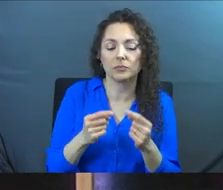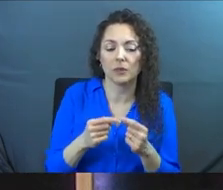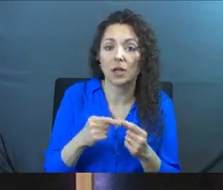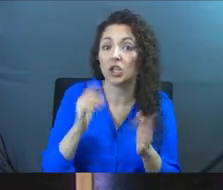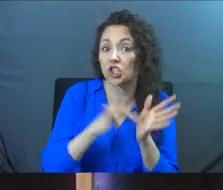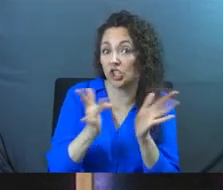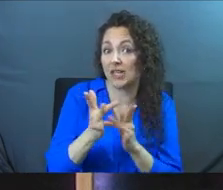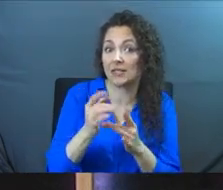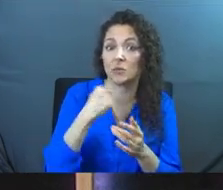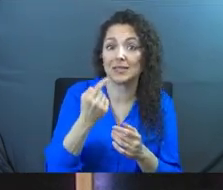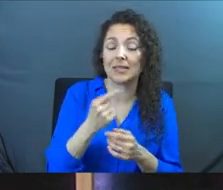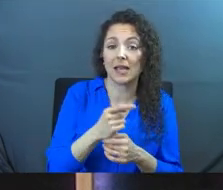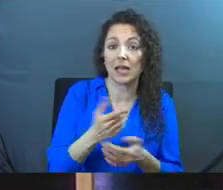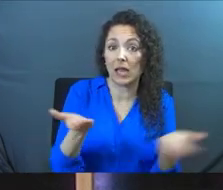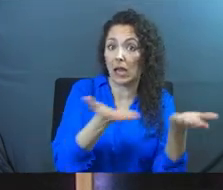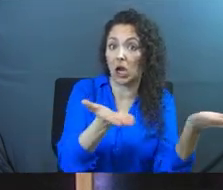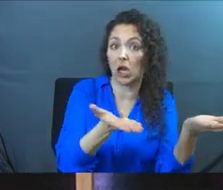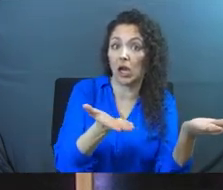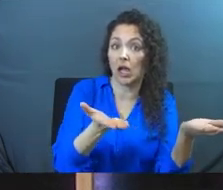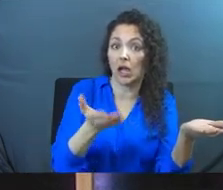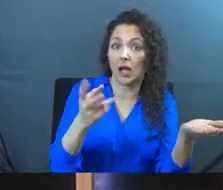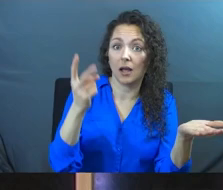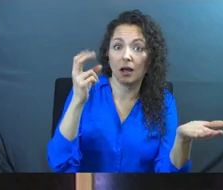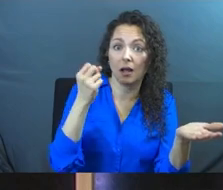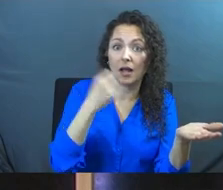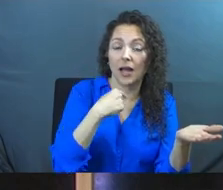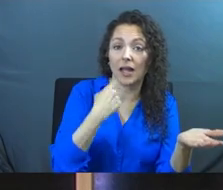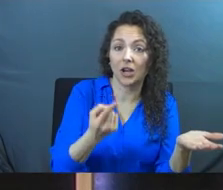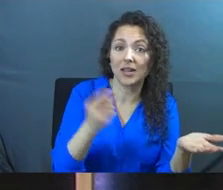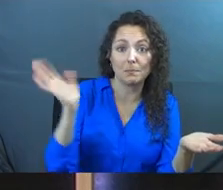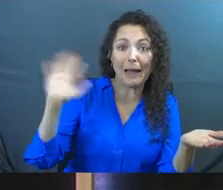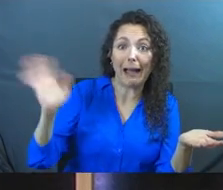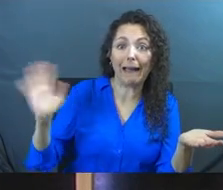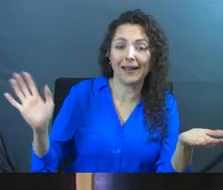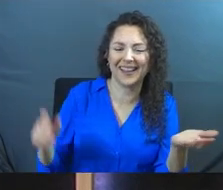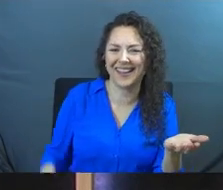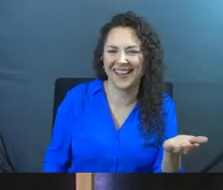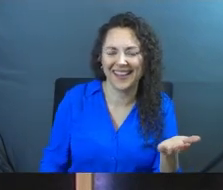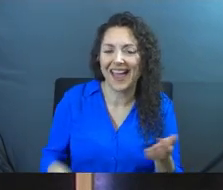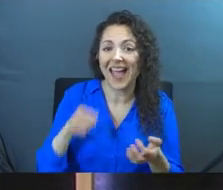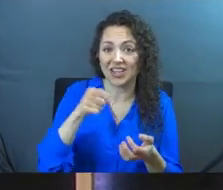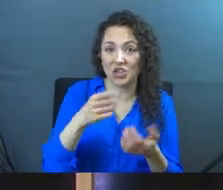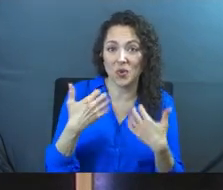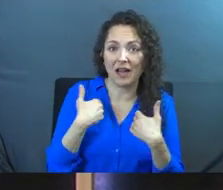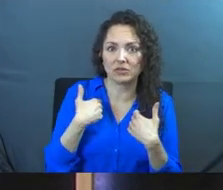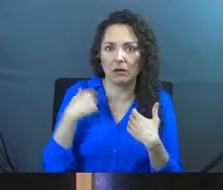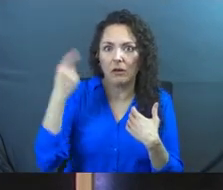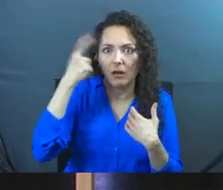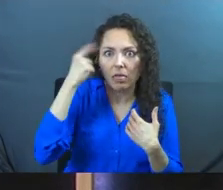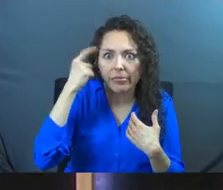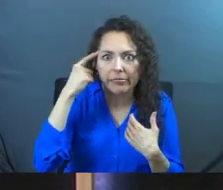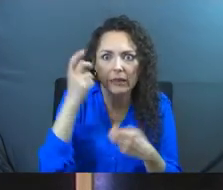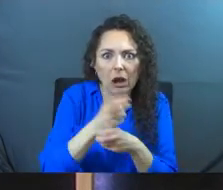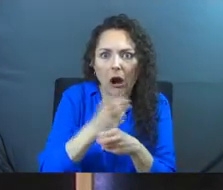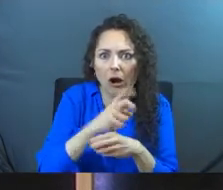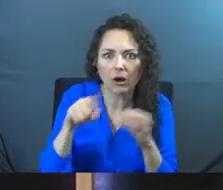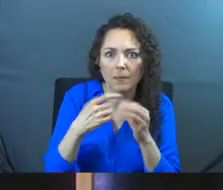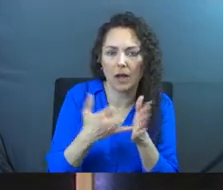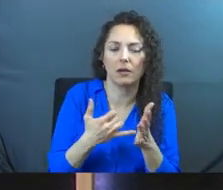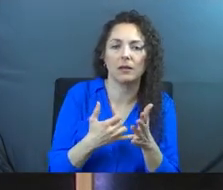and then be like, all right, bye. And you're like, huh? Like, wait a minute. Like, what am I supposed to do with this? And so we're going to wrestle with those things today.